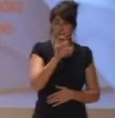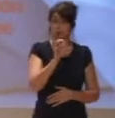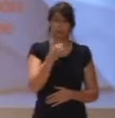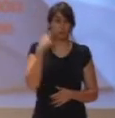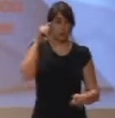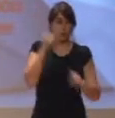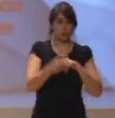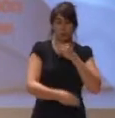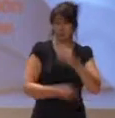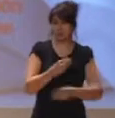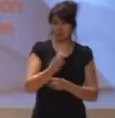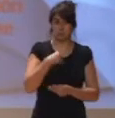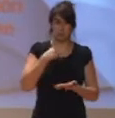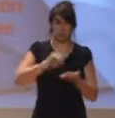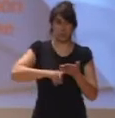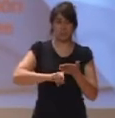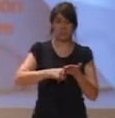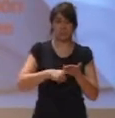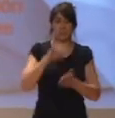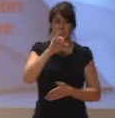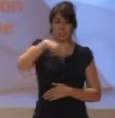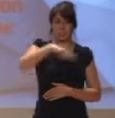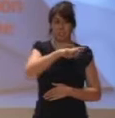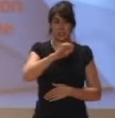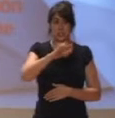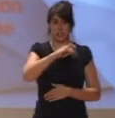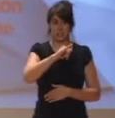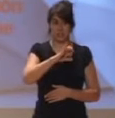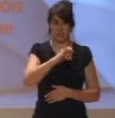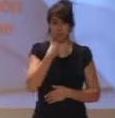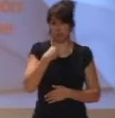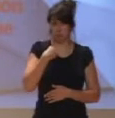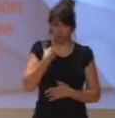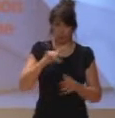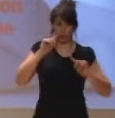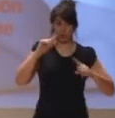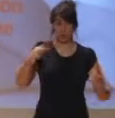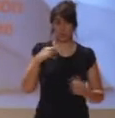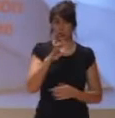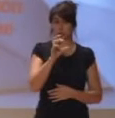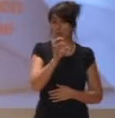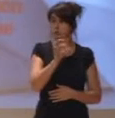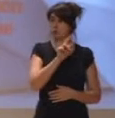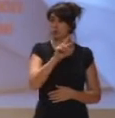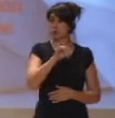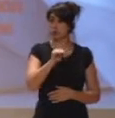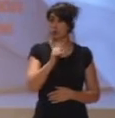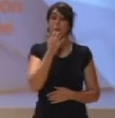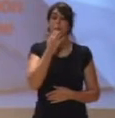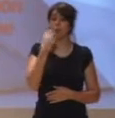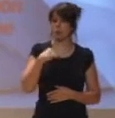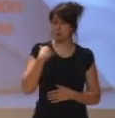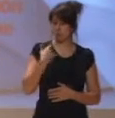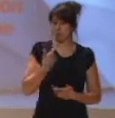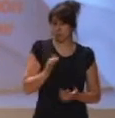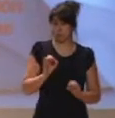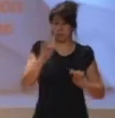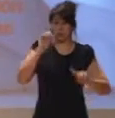used this support, native supports in INREDIS interfaces. For example,